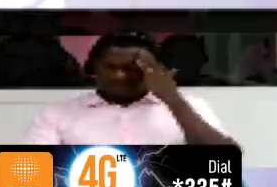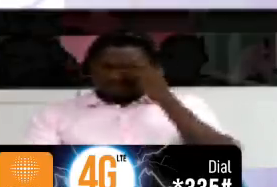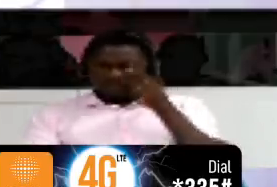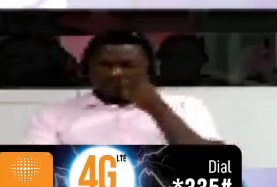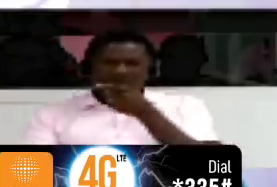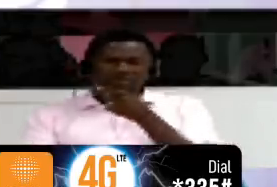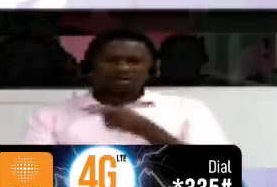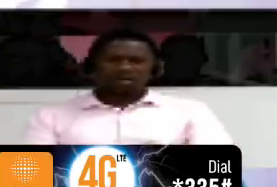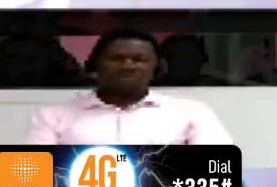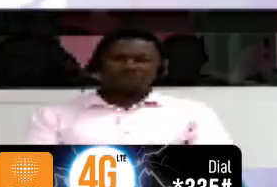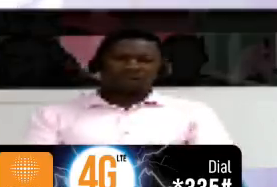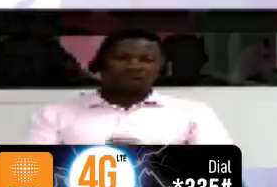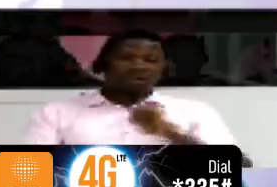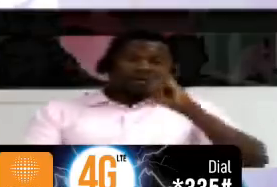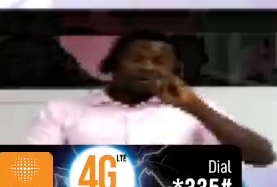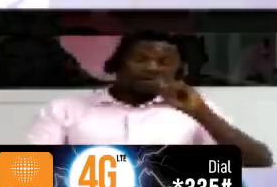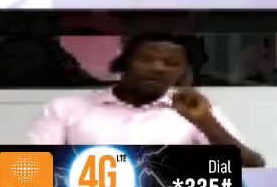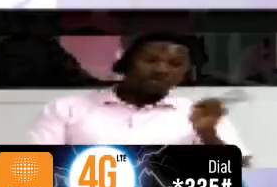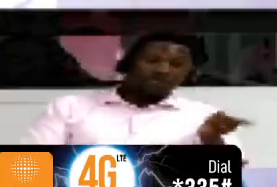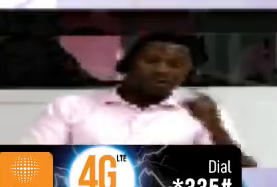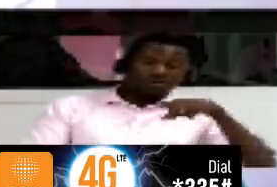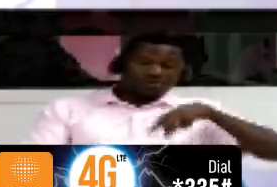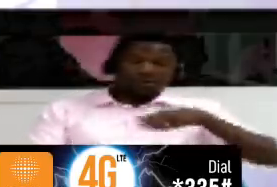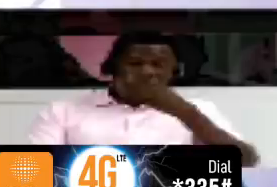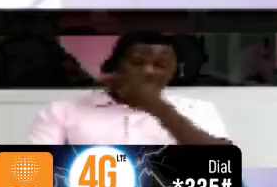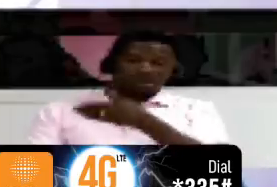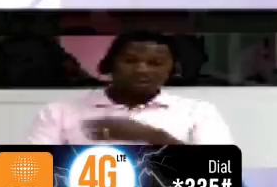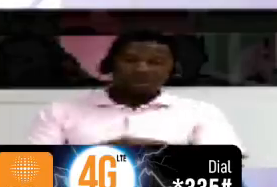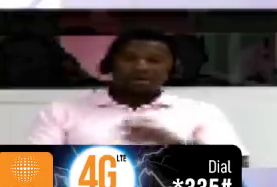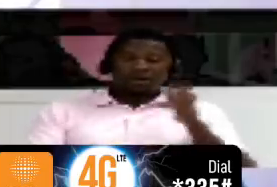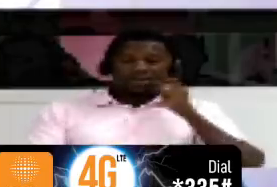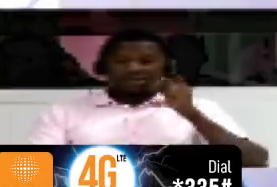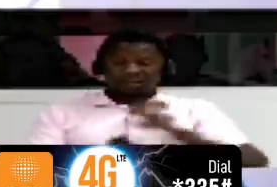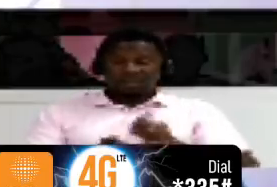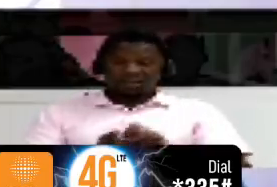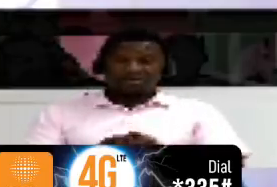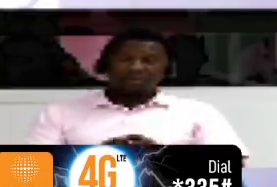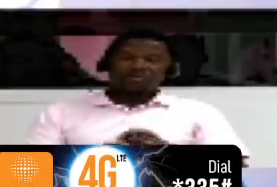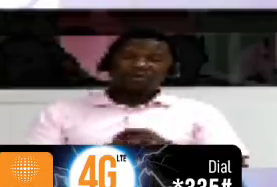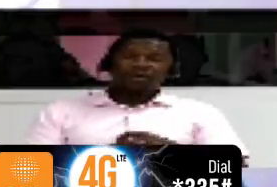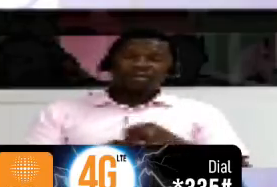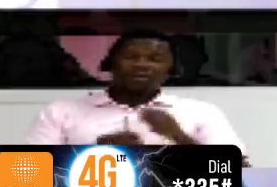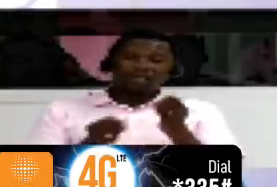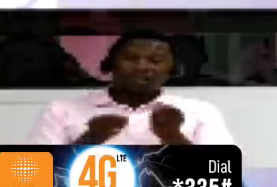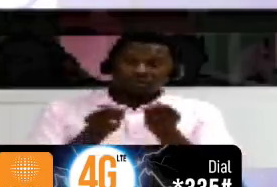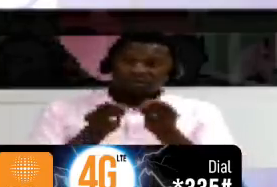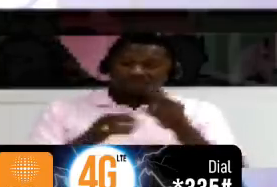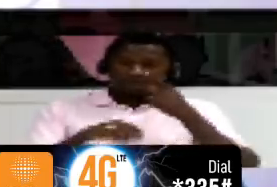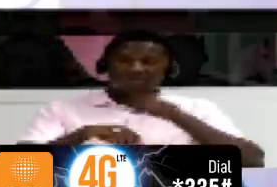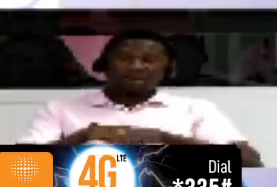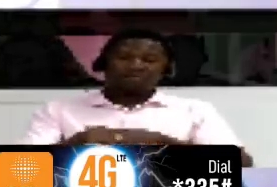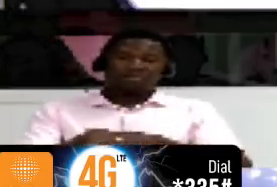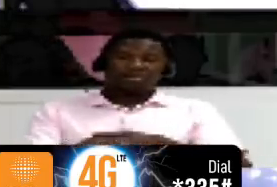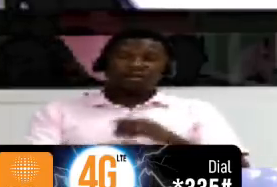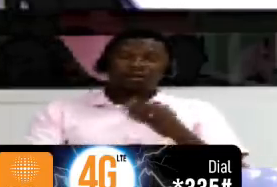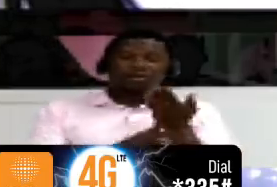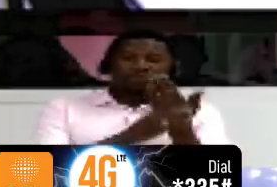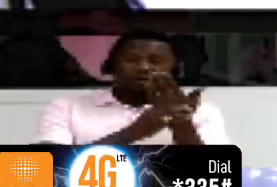there, the permanent secretary for Department of State for Education at the time, Dr. Jallo, was also there. Said